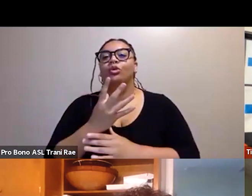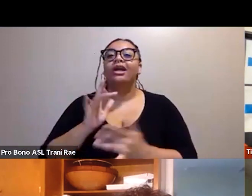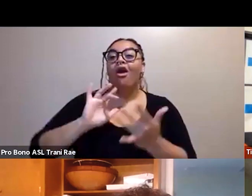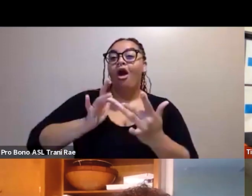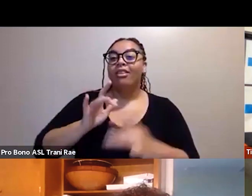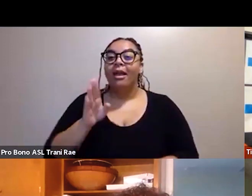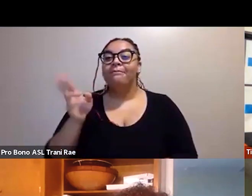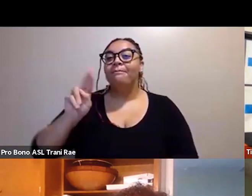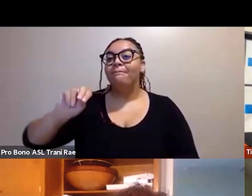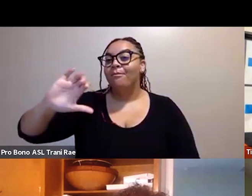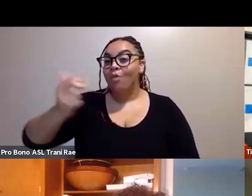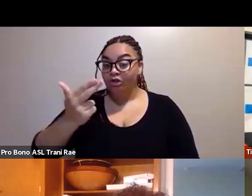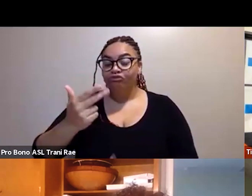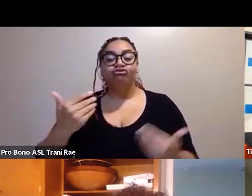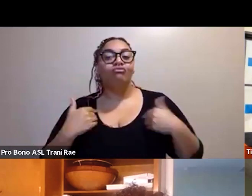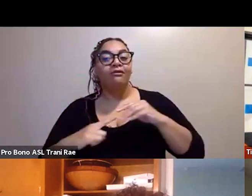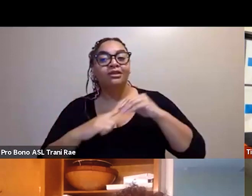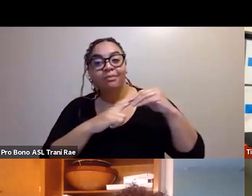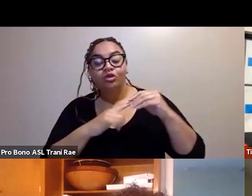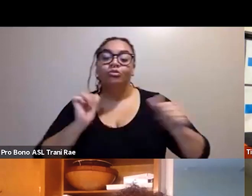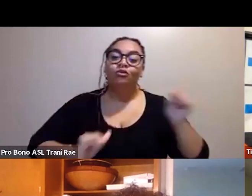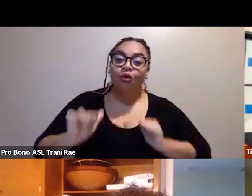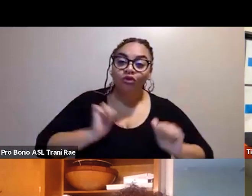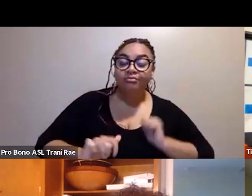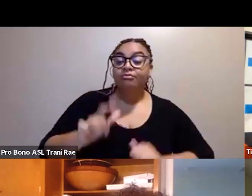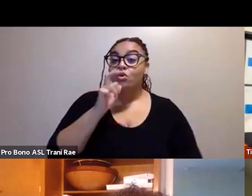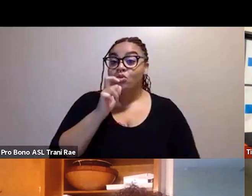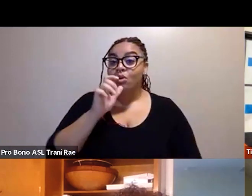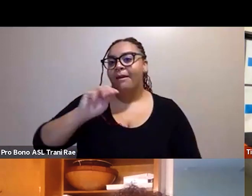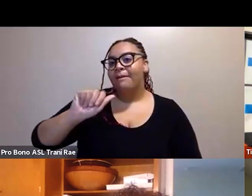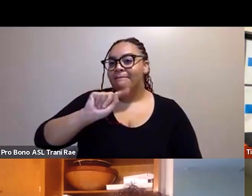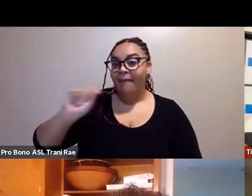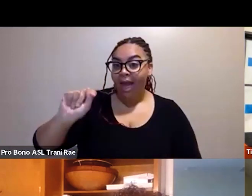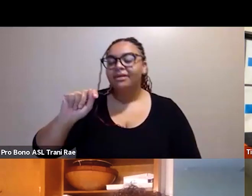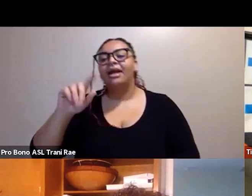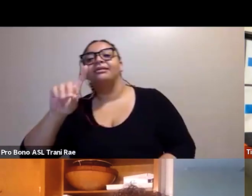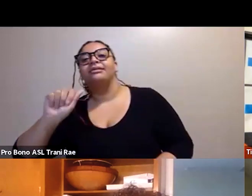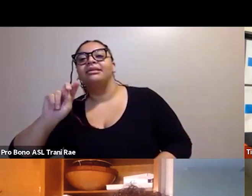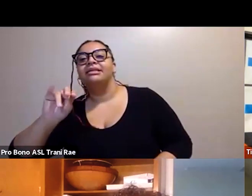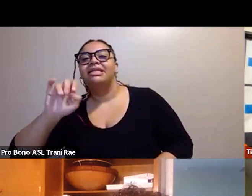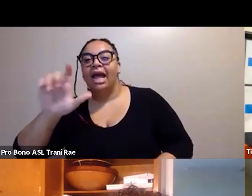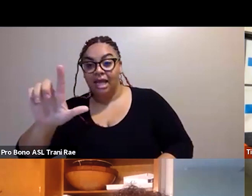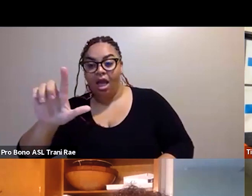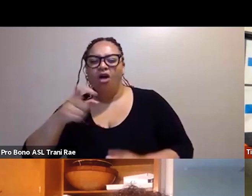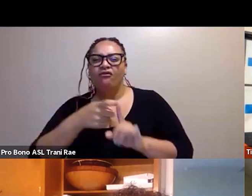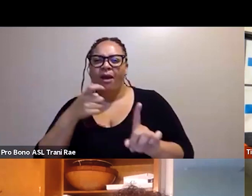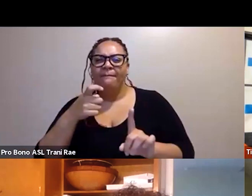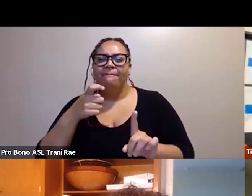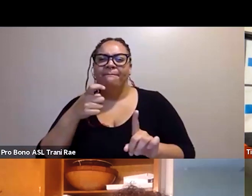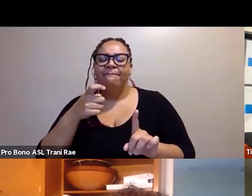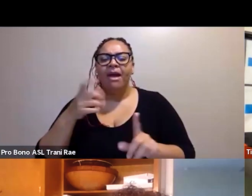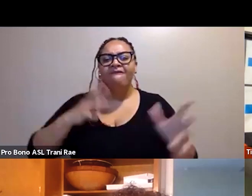special performances. Our special guest host, Matt Simcoe, and Danielle from Fashionably Famished will be back